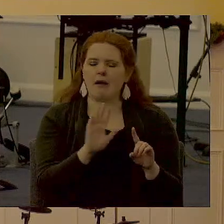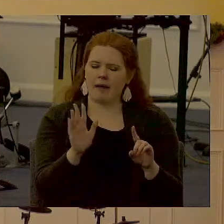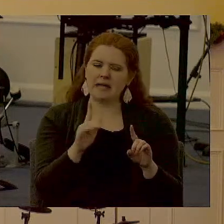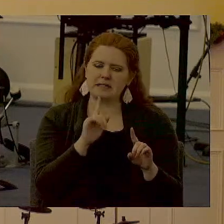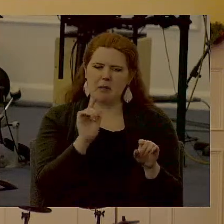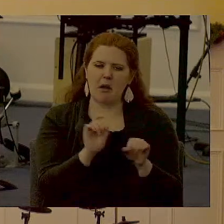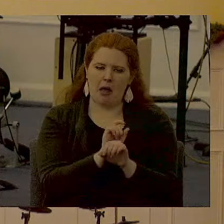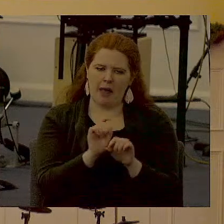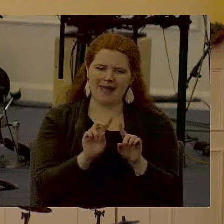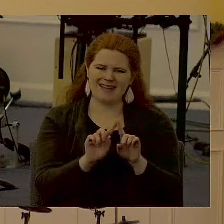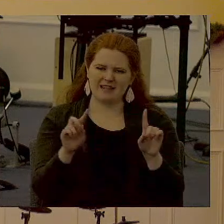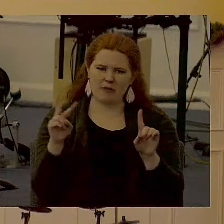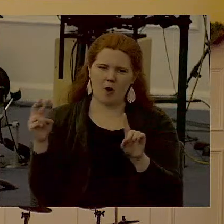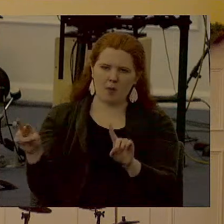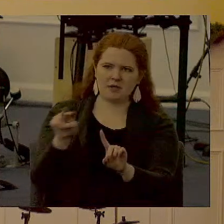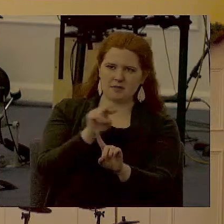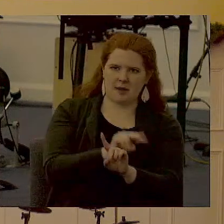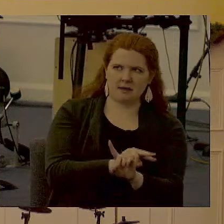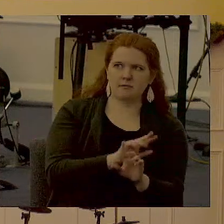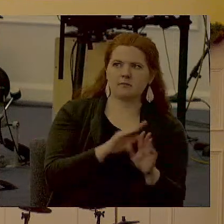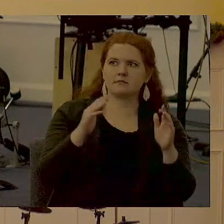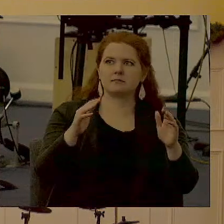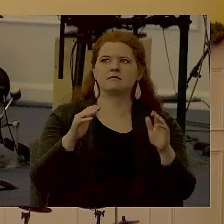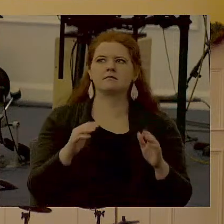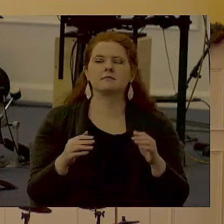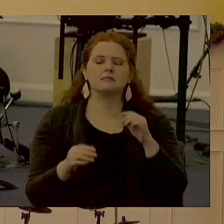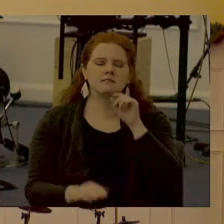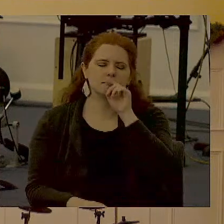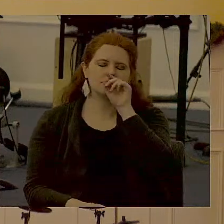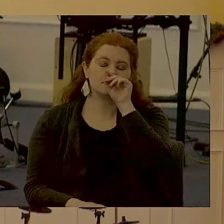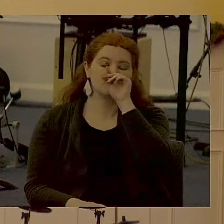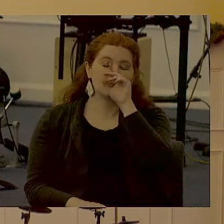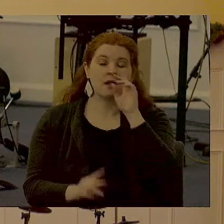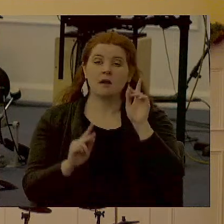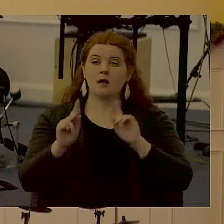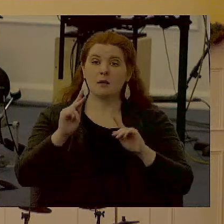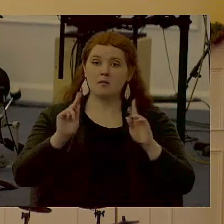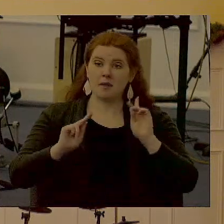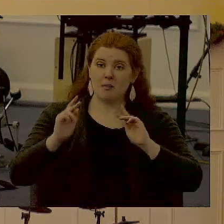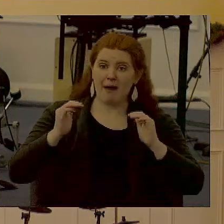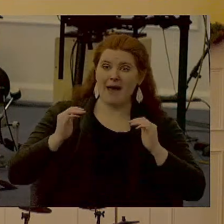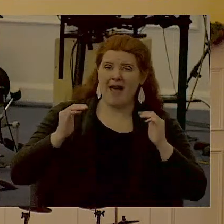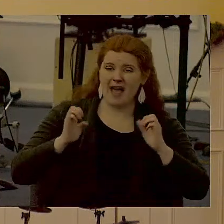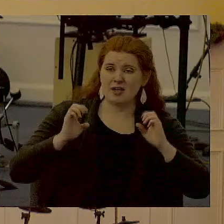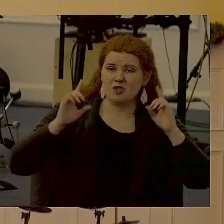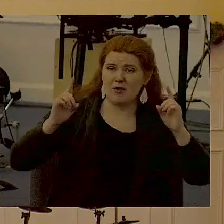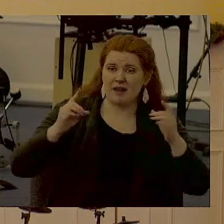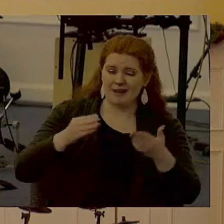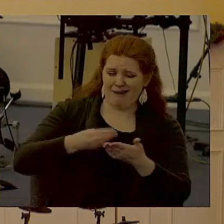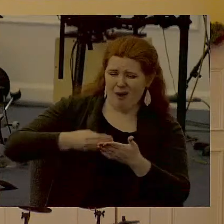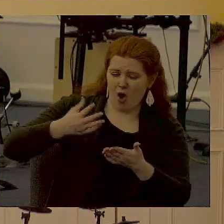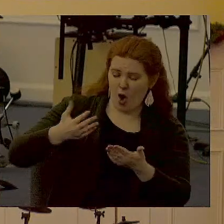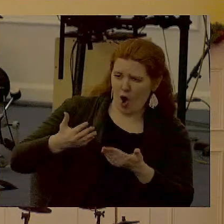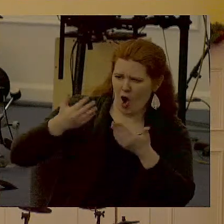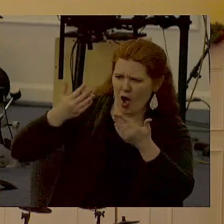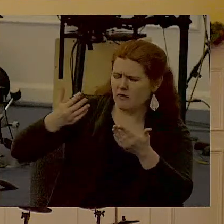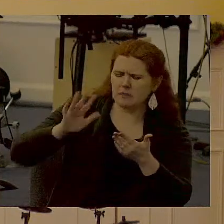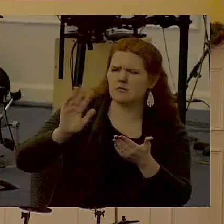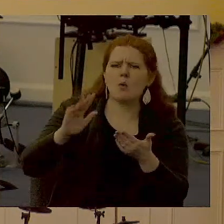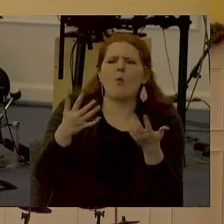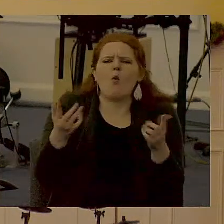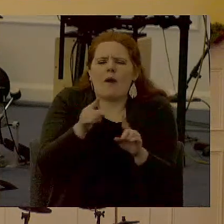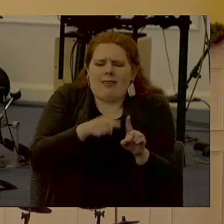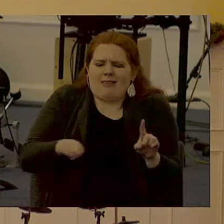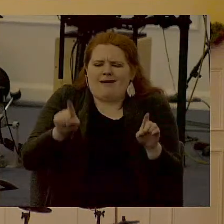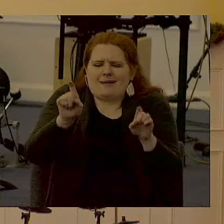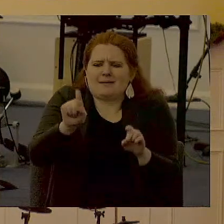What do the educated and the affluent not have to offer, but need?